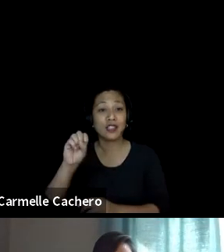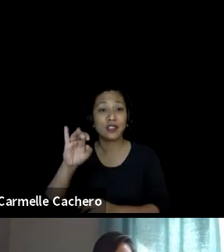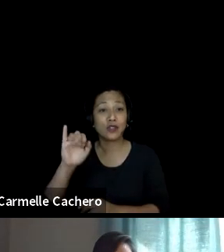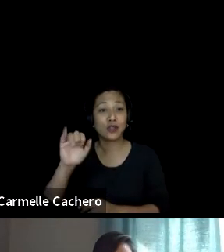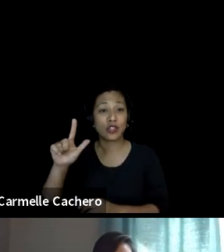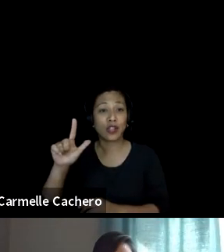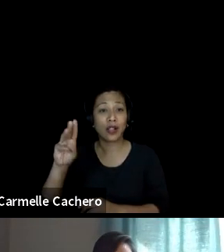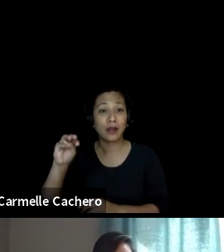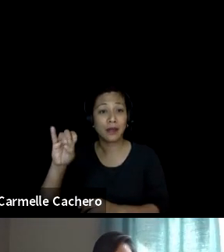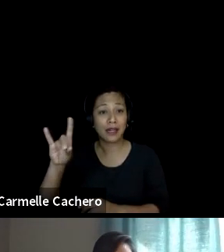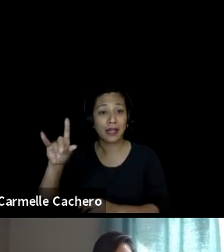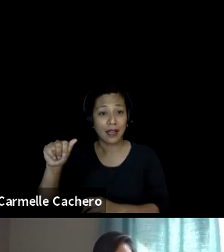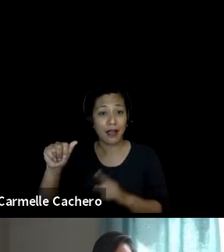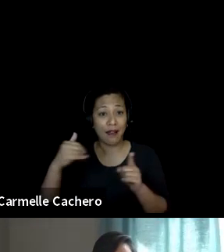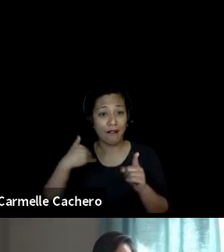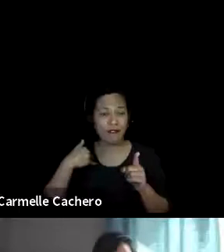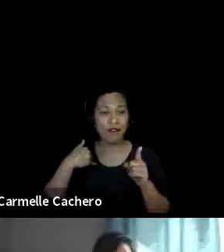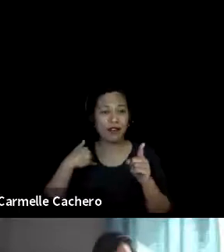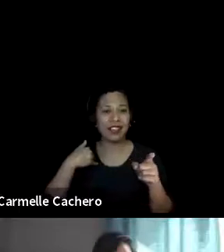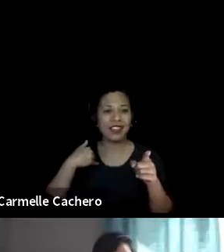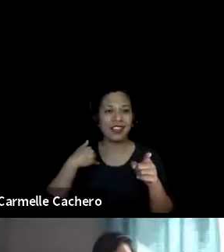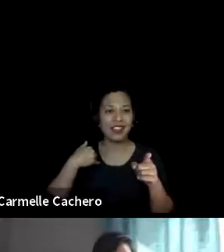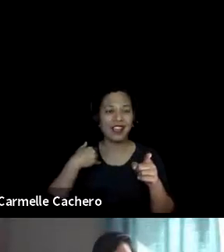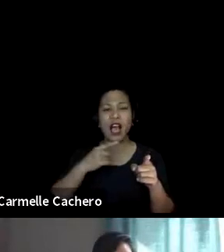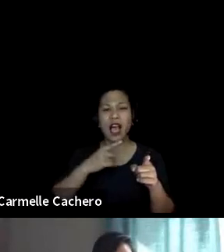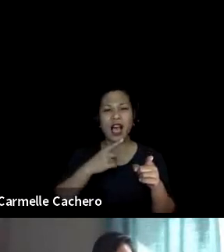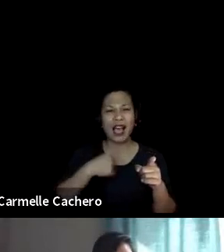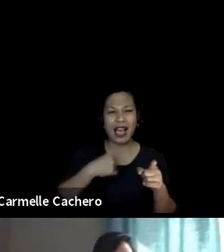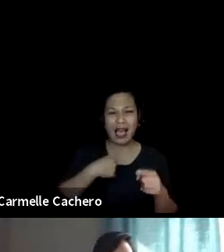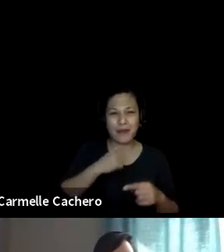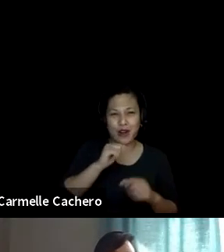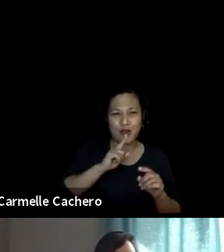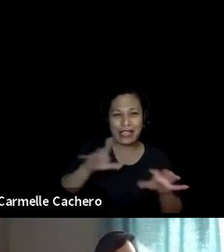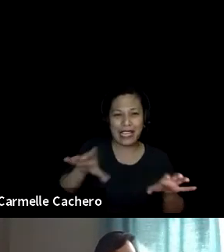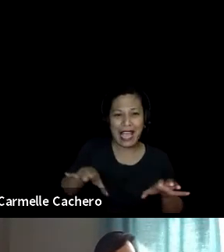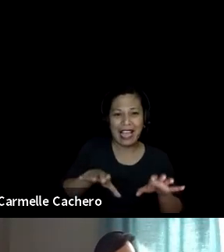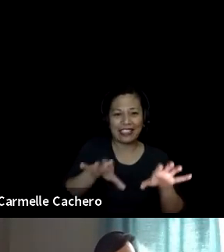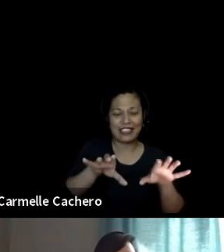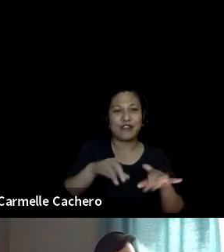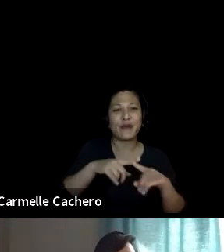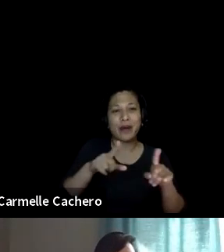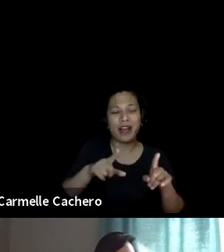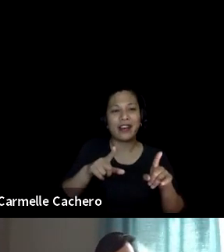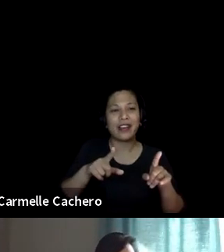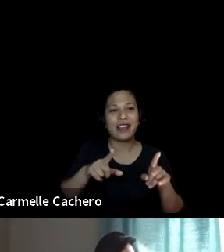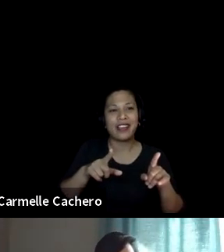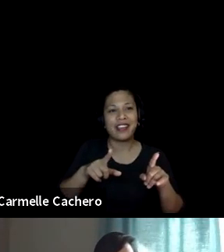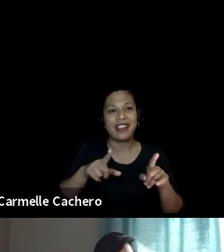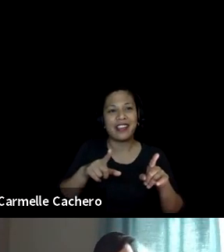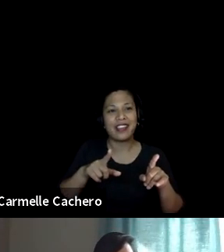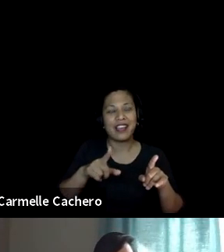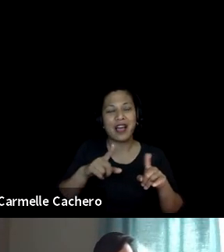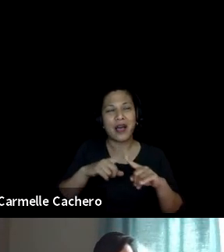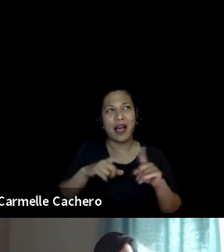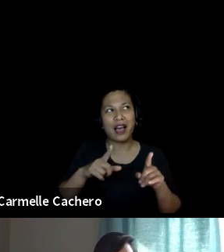people can connect to? I do. I'm not very active on social media. And I think that I'm trying to say that that's a very intentional